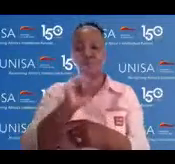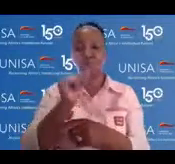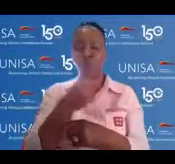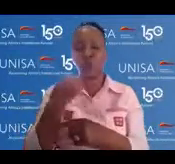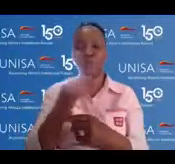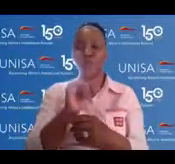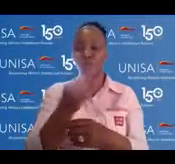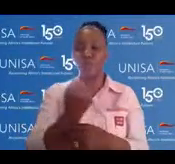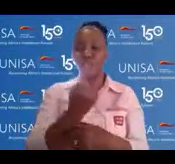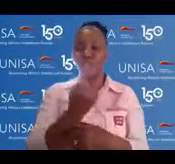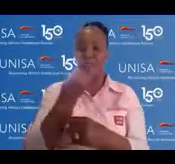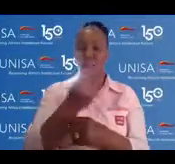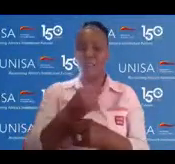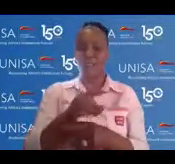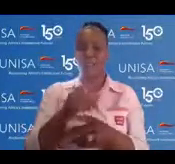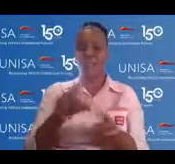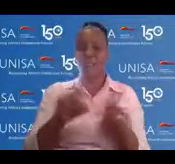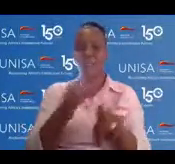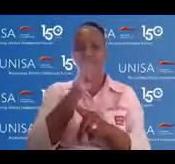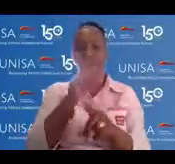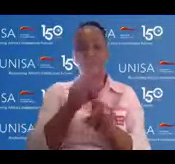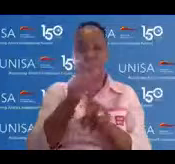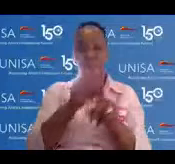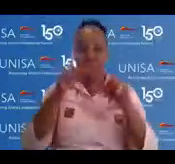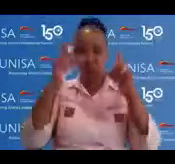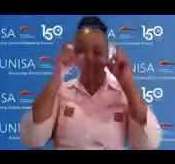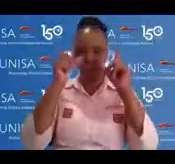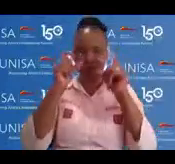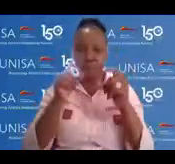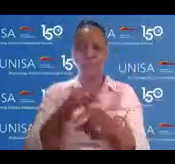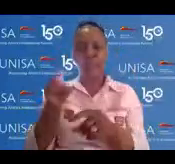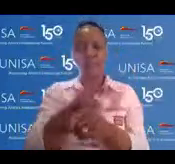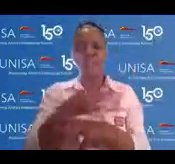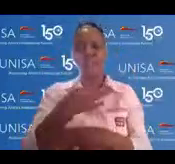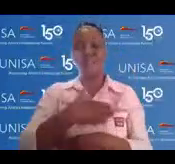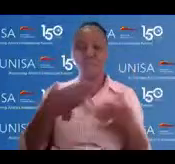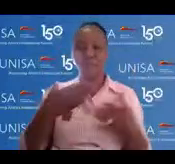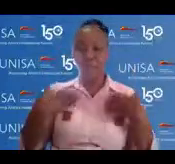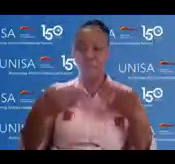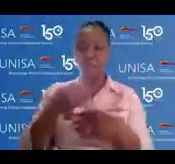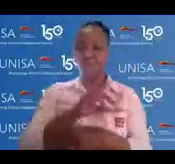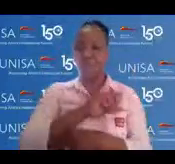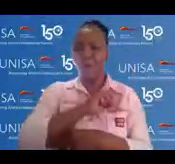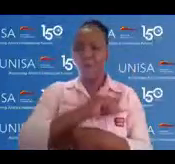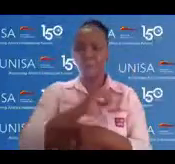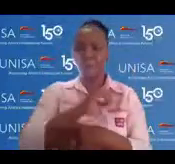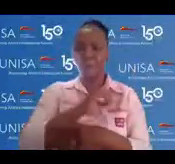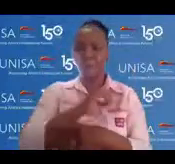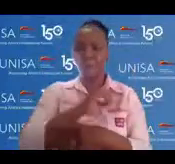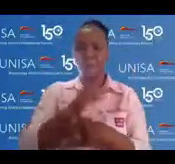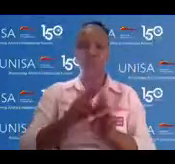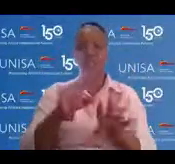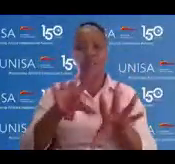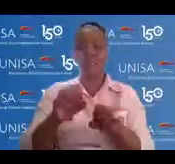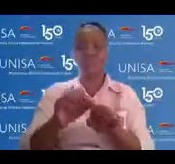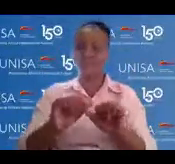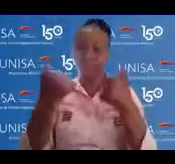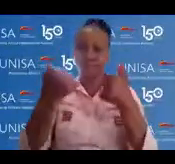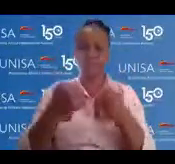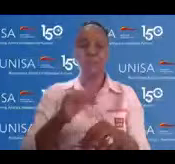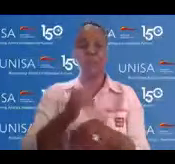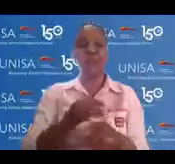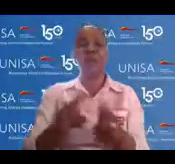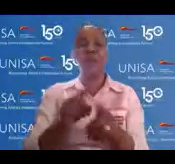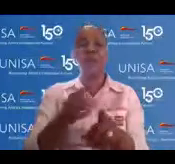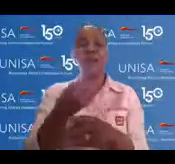wearing glasses, not a problem, guys. And he's very happy because he's seriously ready for his exam. So that's great. You will have to tick the